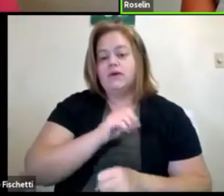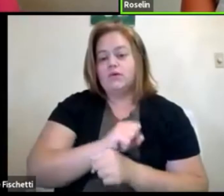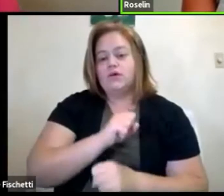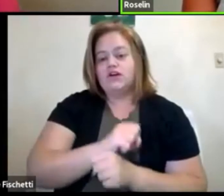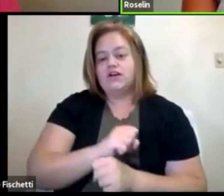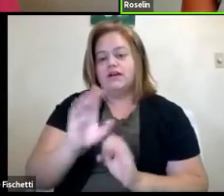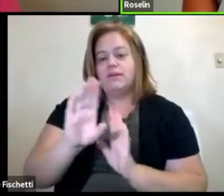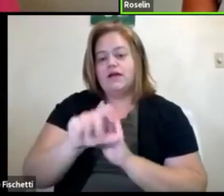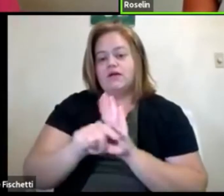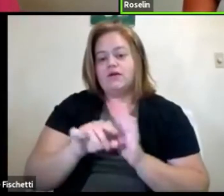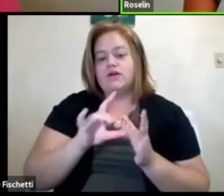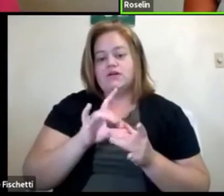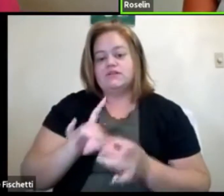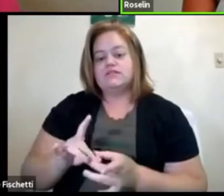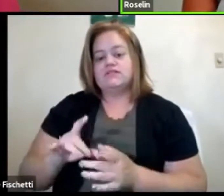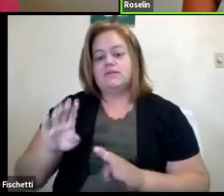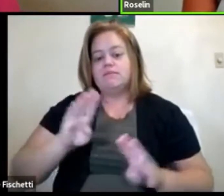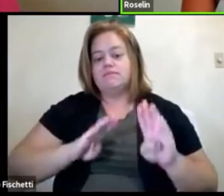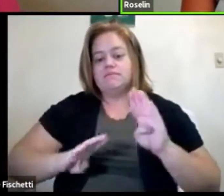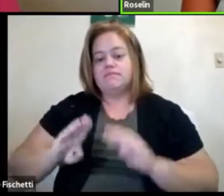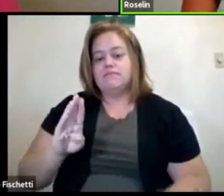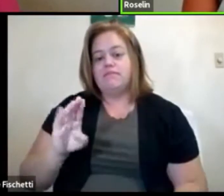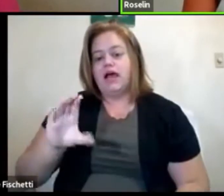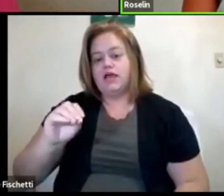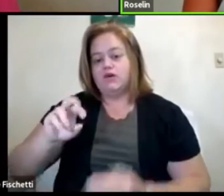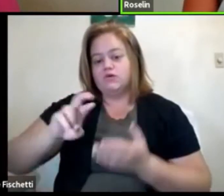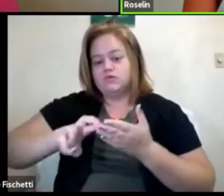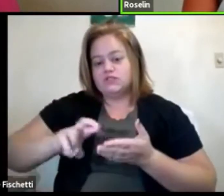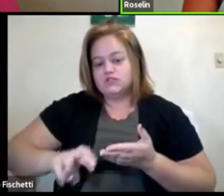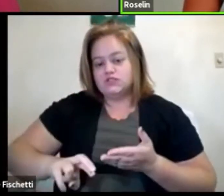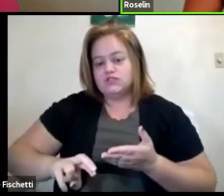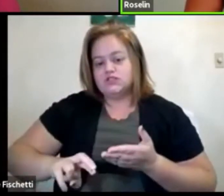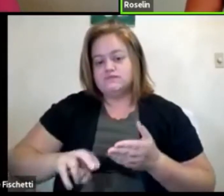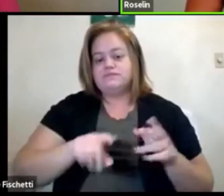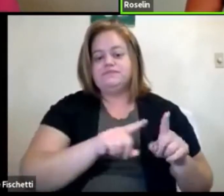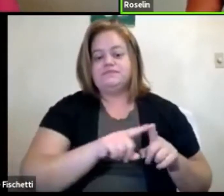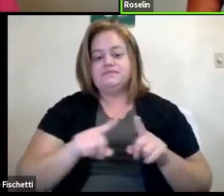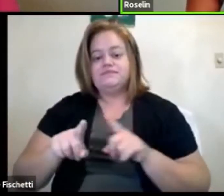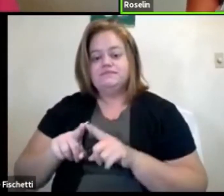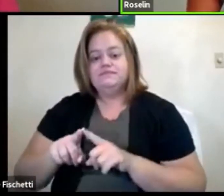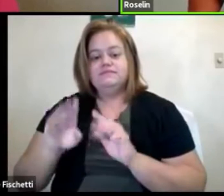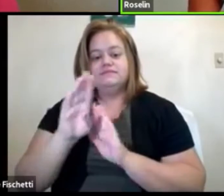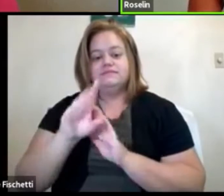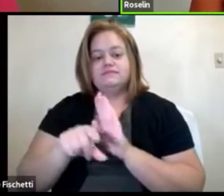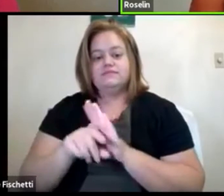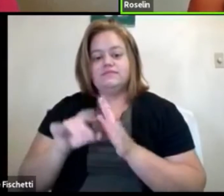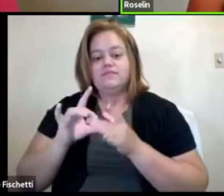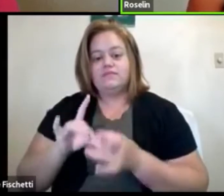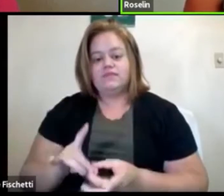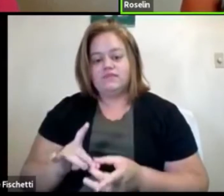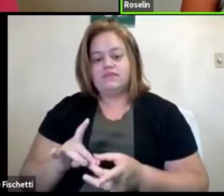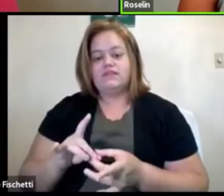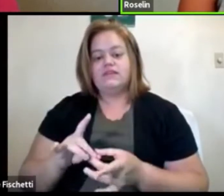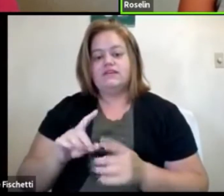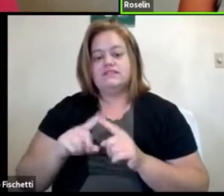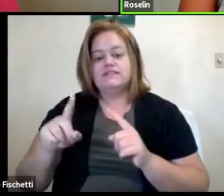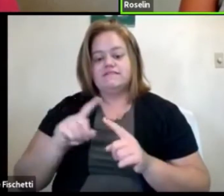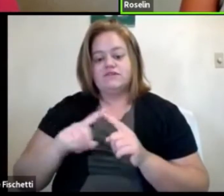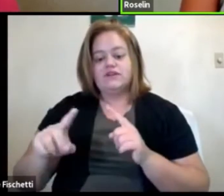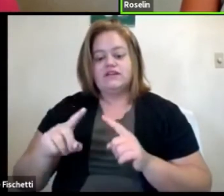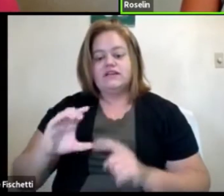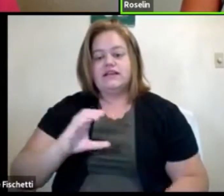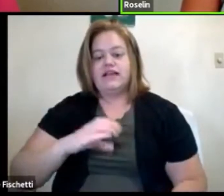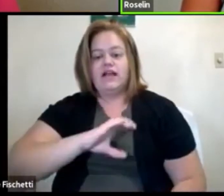some biological related research, and I also have a background on synthesis and characterization of